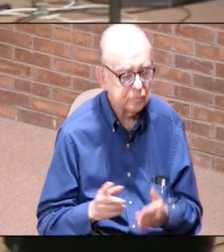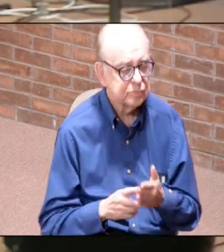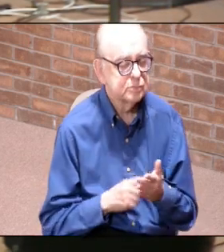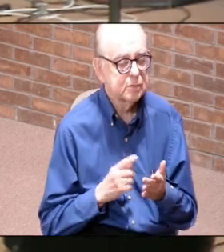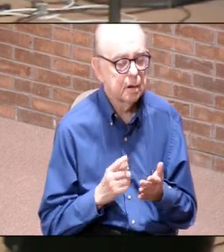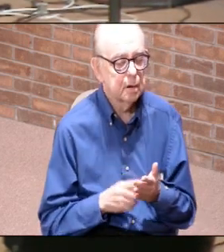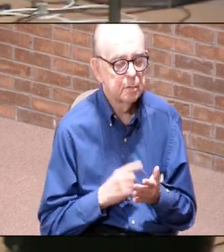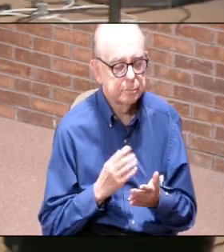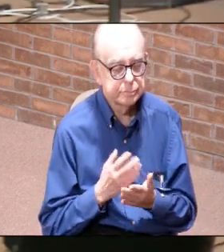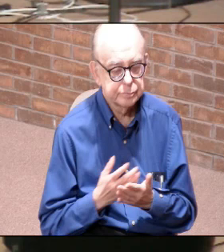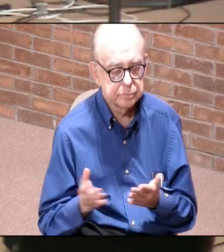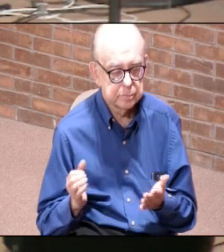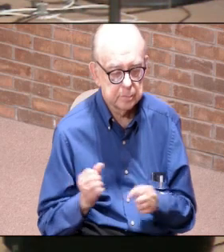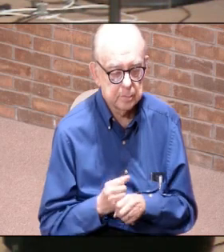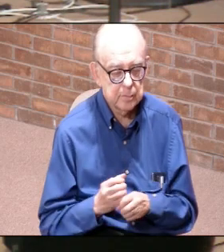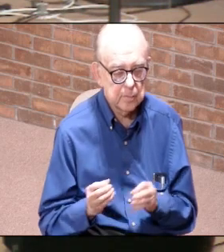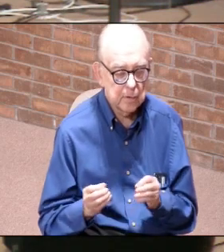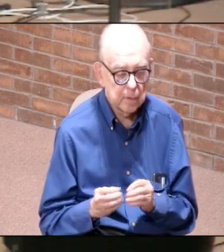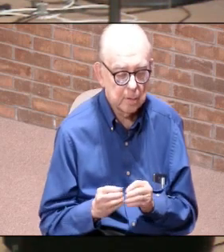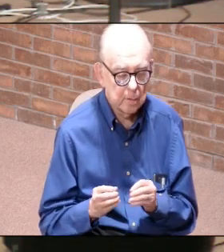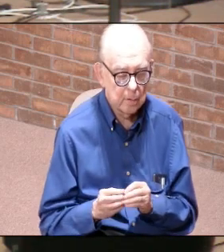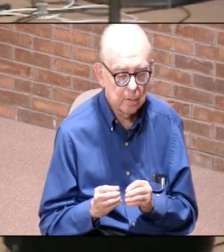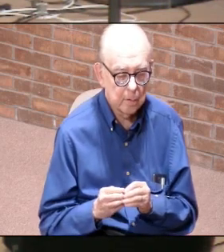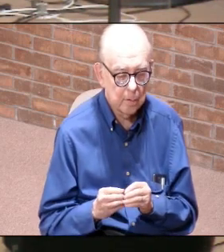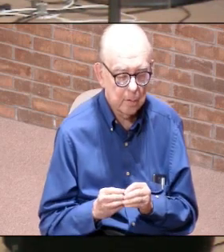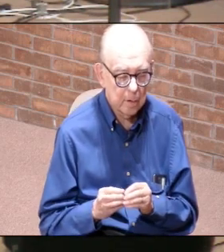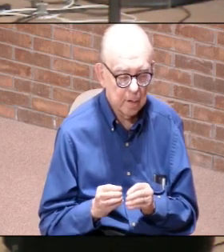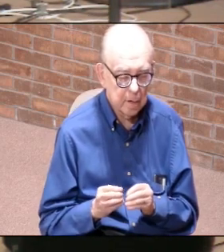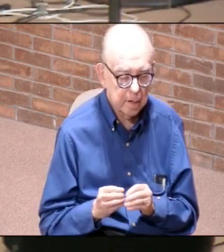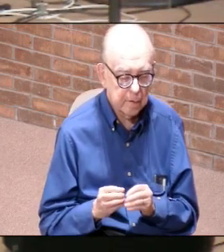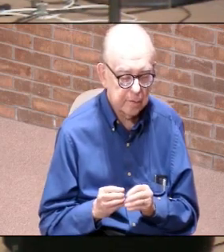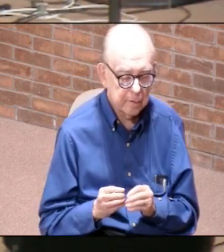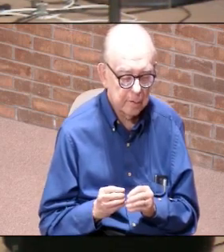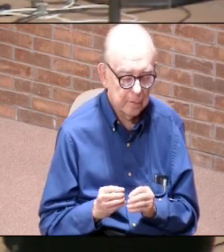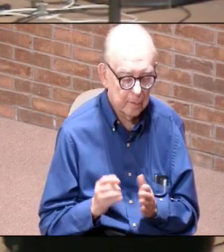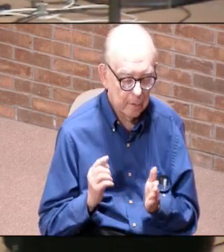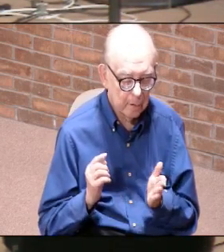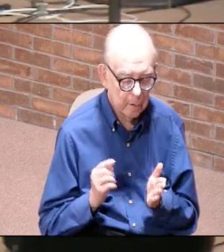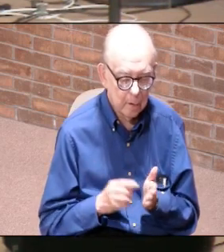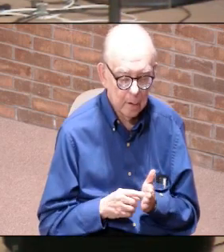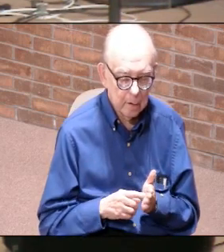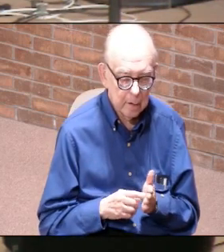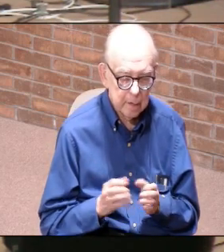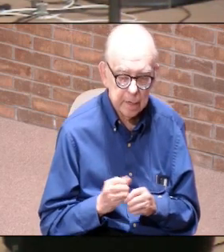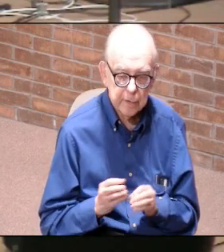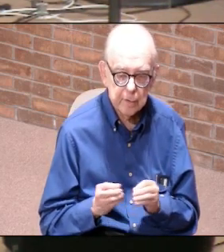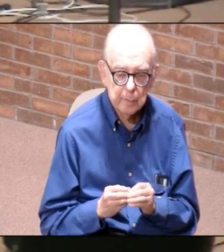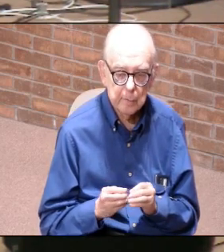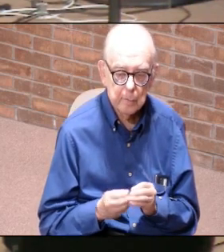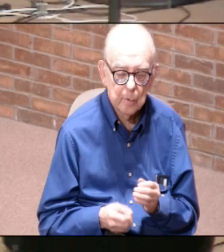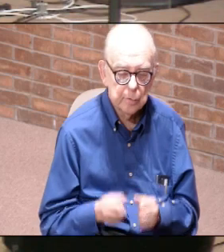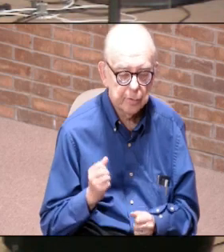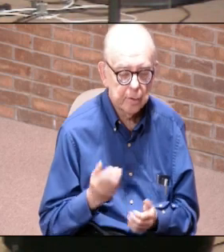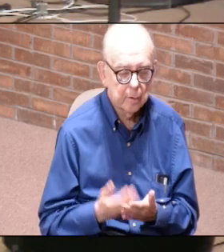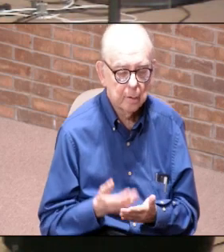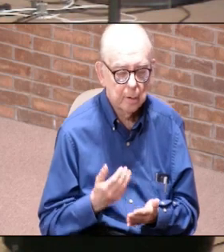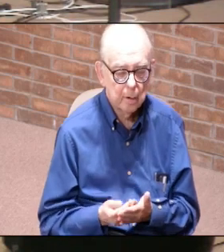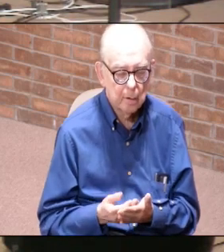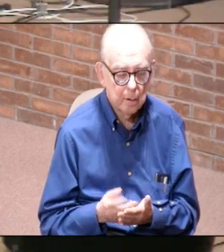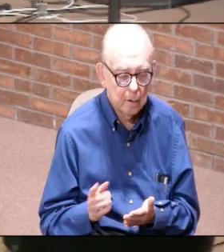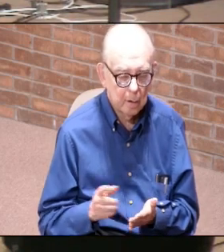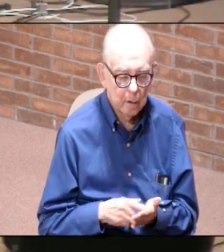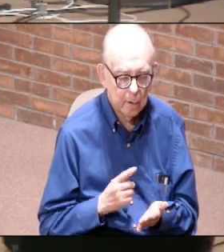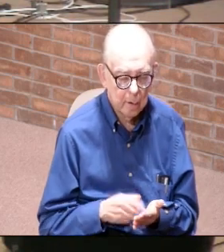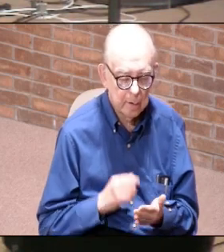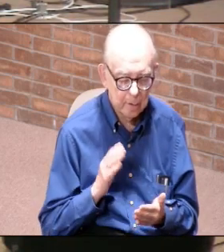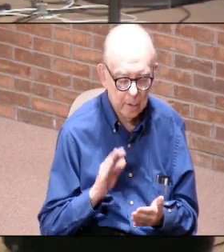Sometimes the things that get the most exposure gets the most money. Where sometimes